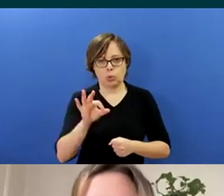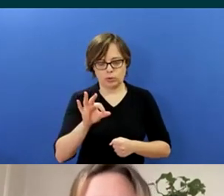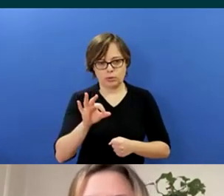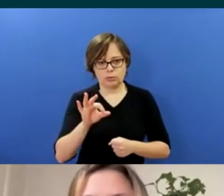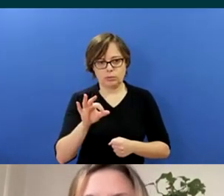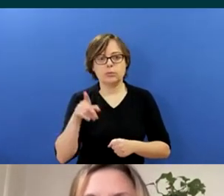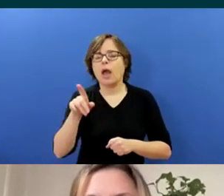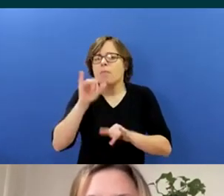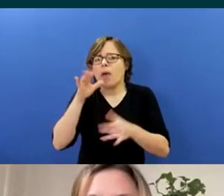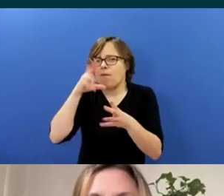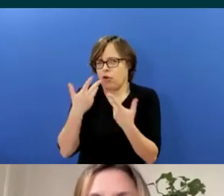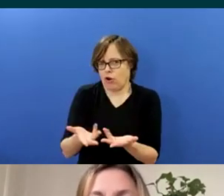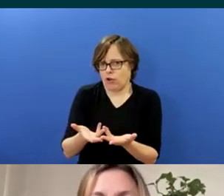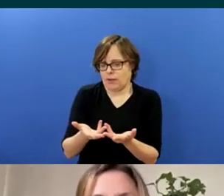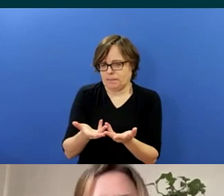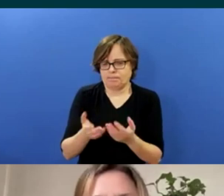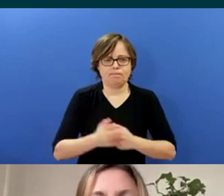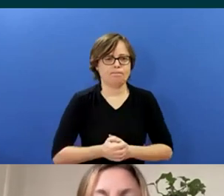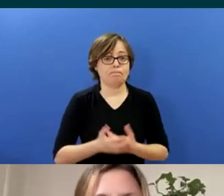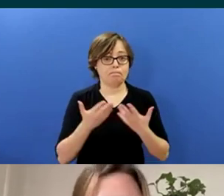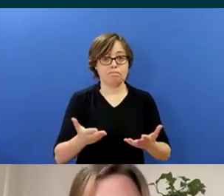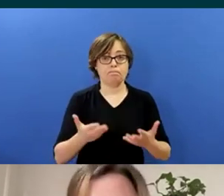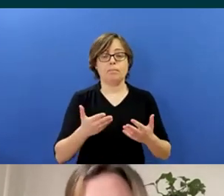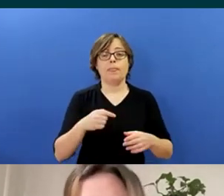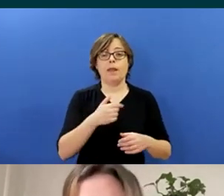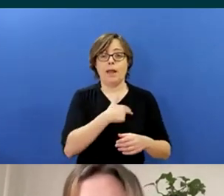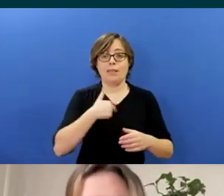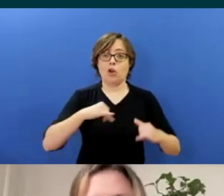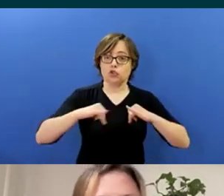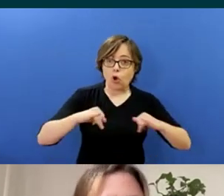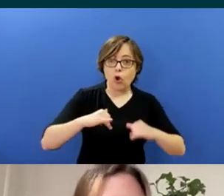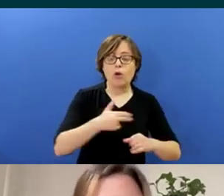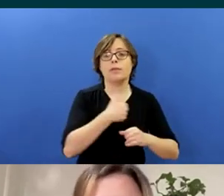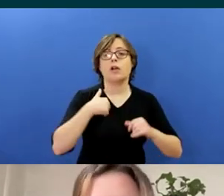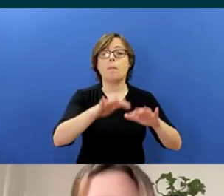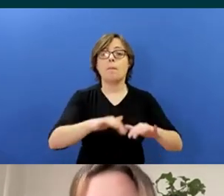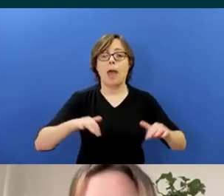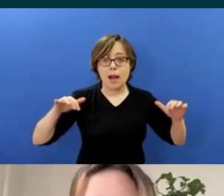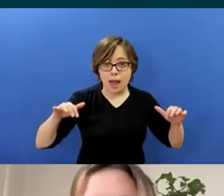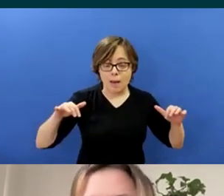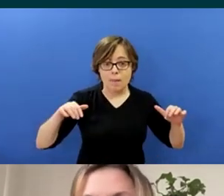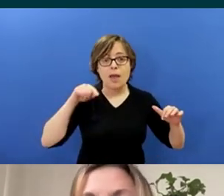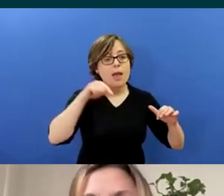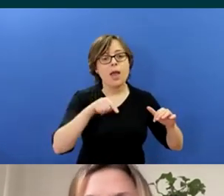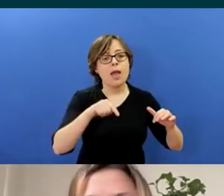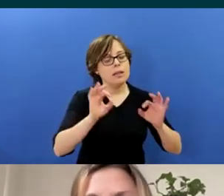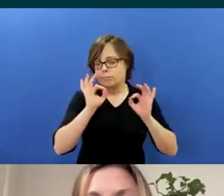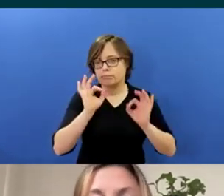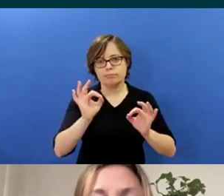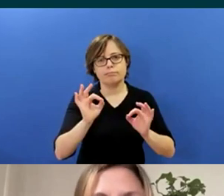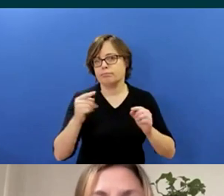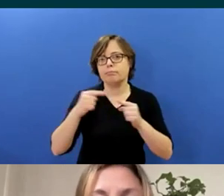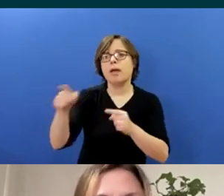and government reflect both the country's territorial federalism, as we saw before, the 26 cantons, and also